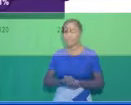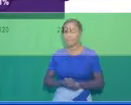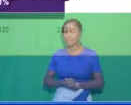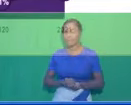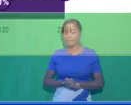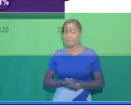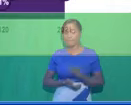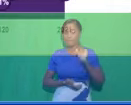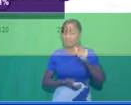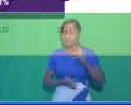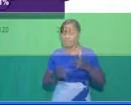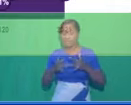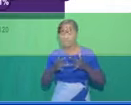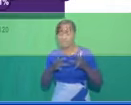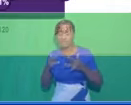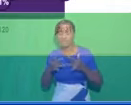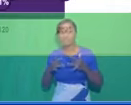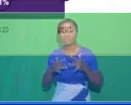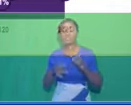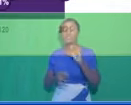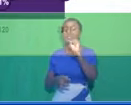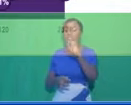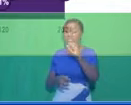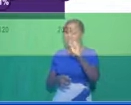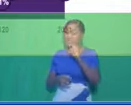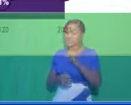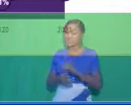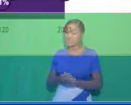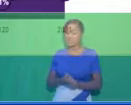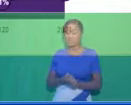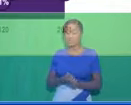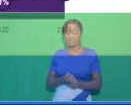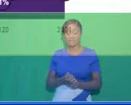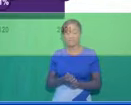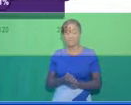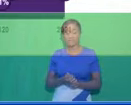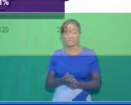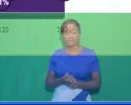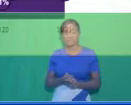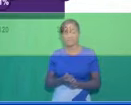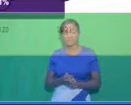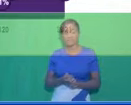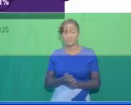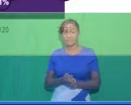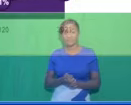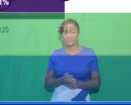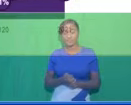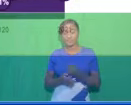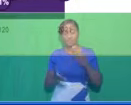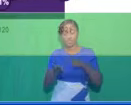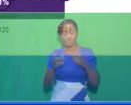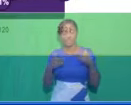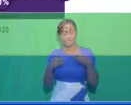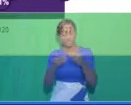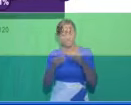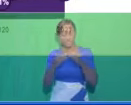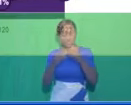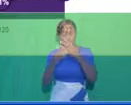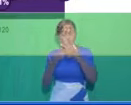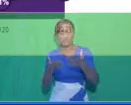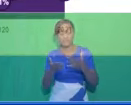concern, right? Yeah, definitely. It's definitely a concern. Yeah, yeah. Of course, yeah. The report has additional data, and we